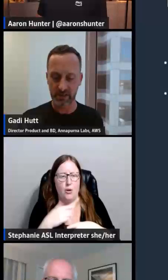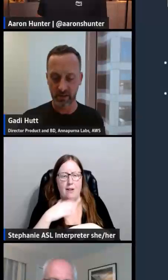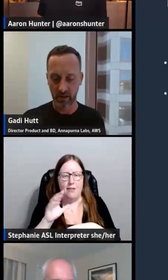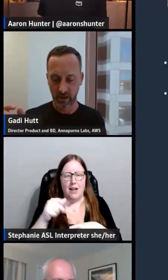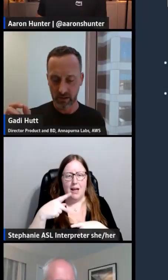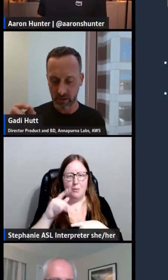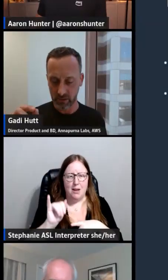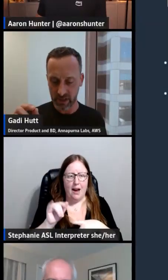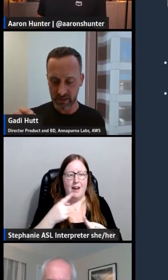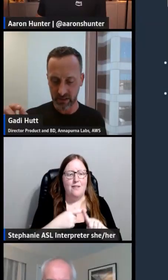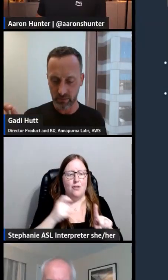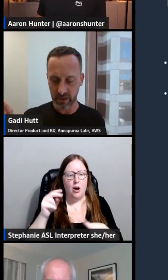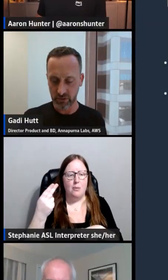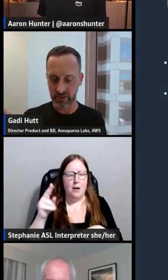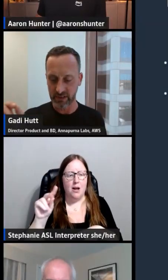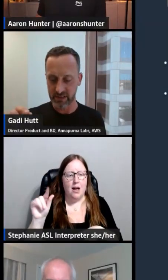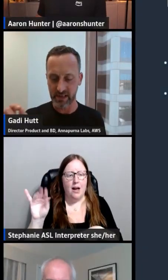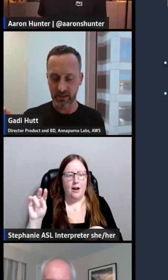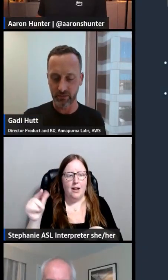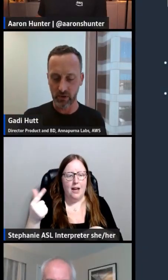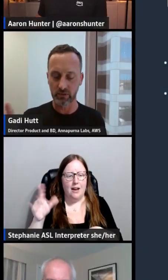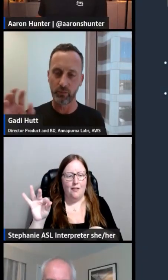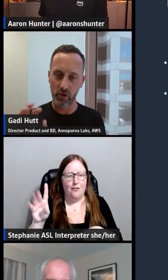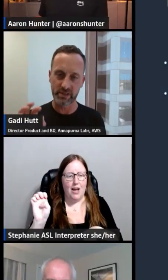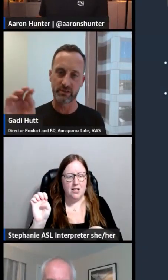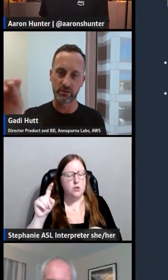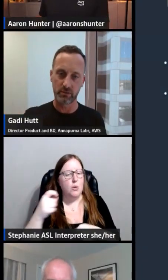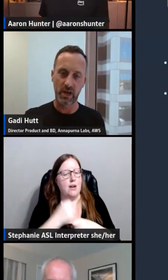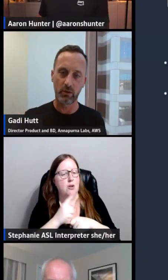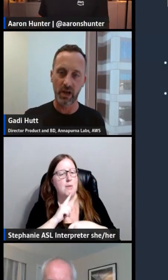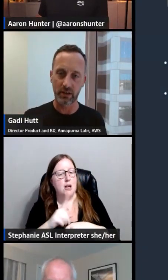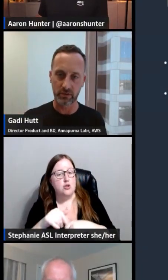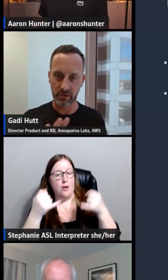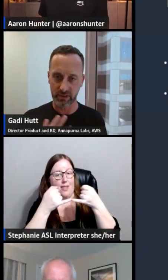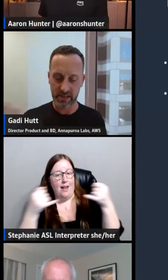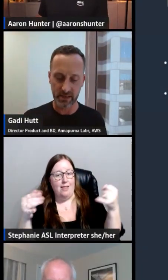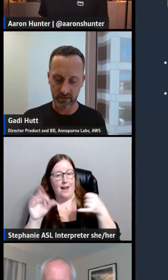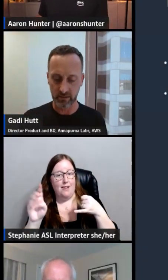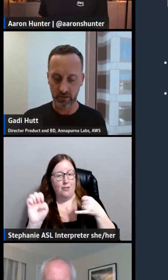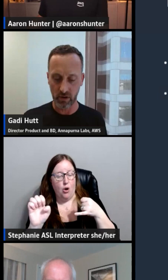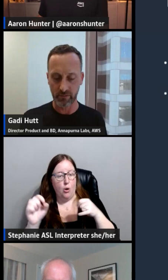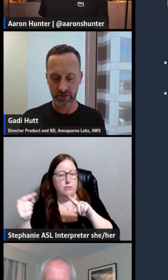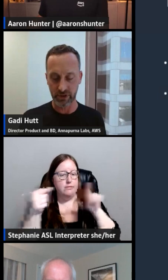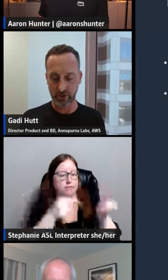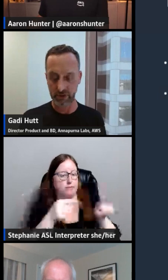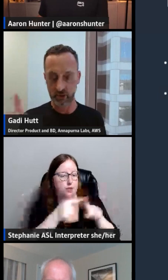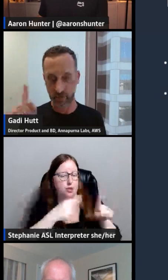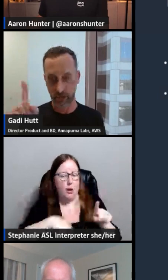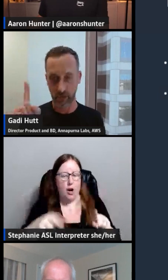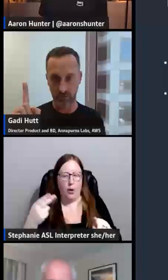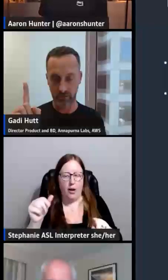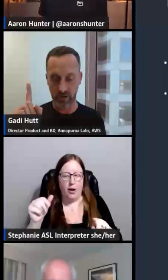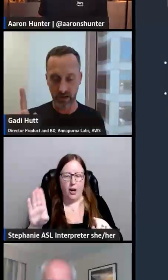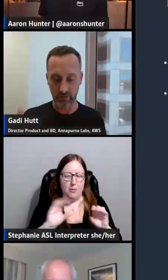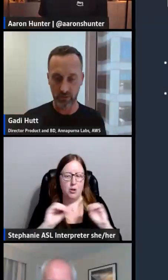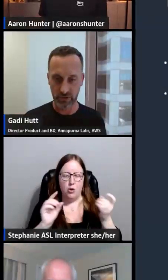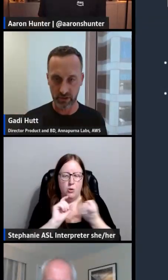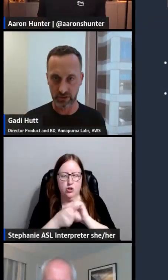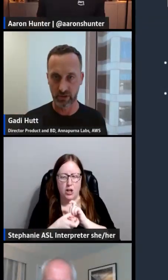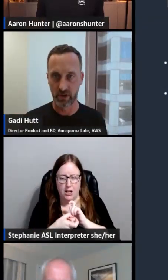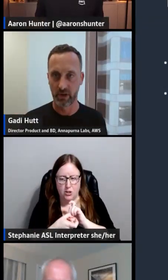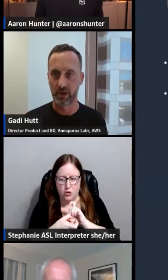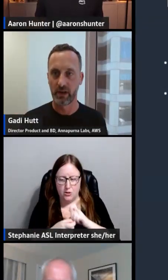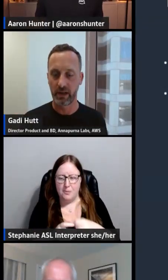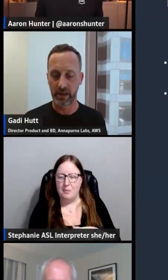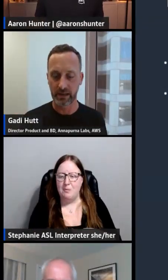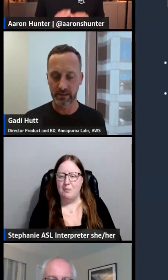Hugging Face. So you just need to make sure that this line of code points to our hardware. That's it. No other change. So one line of code